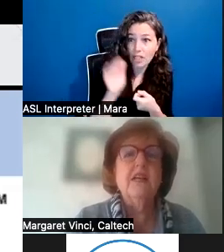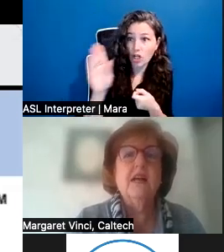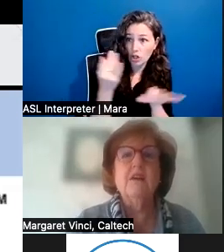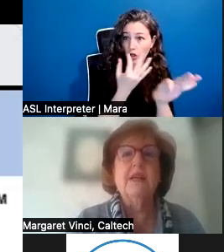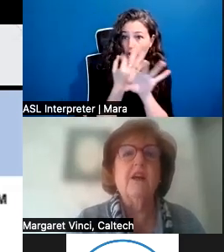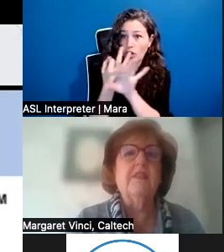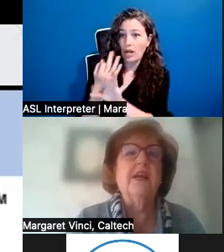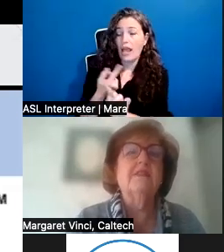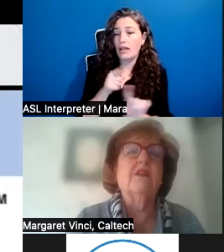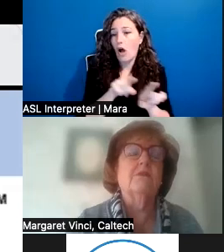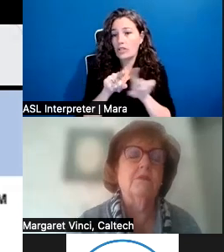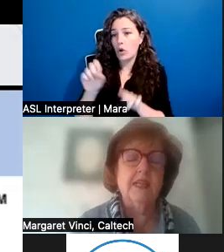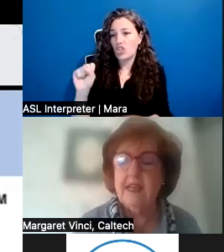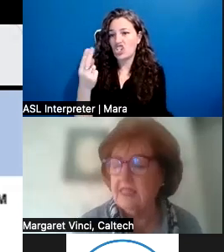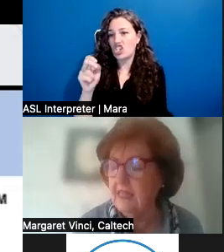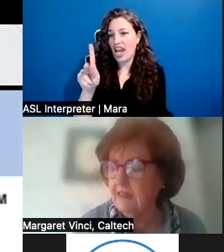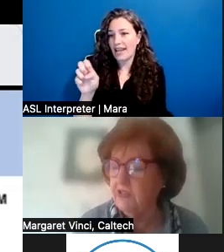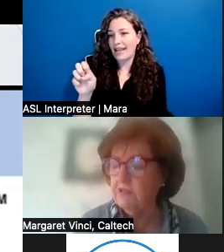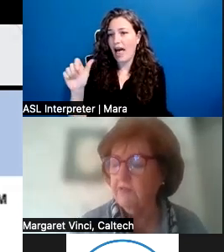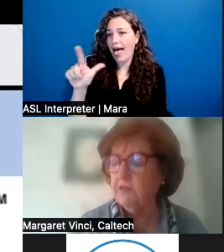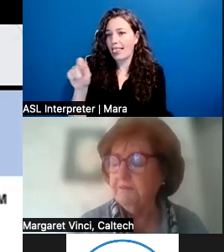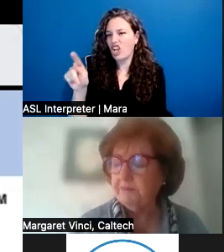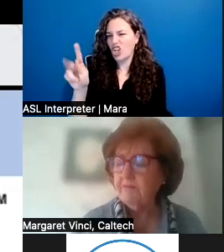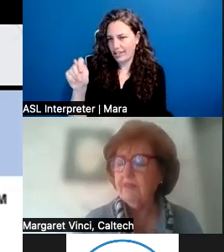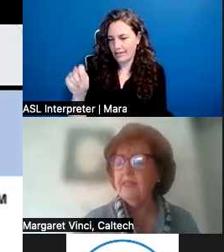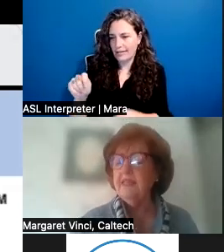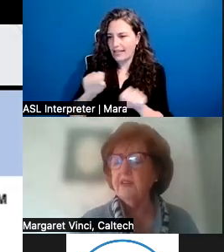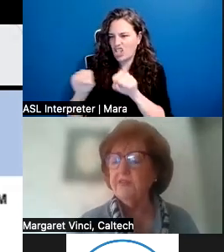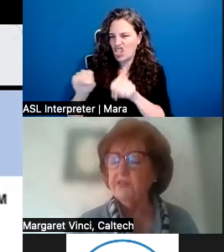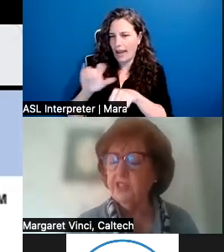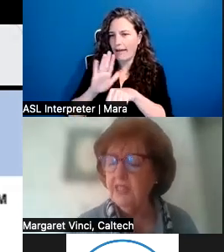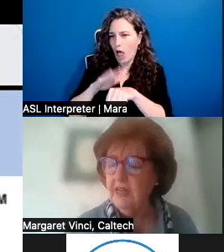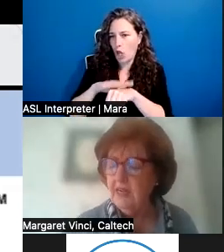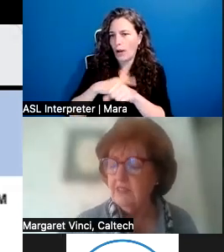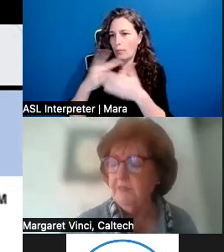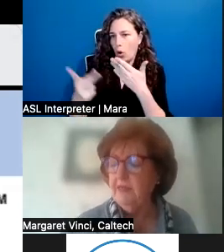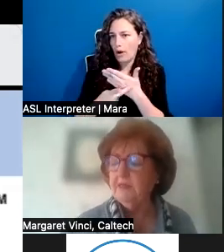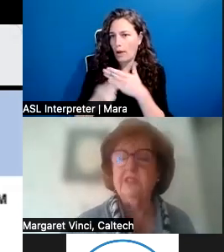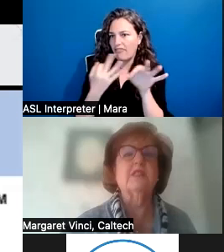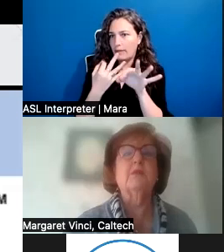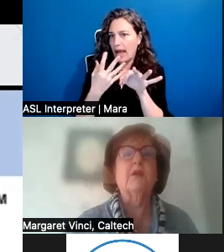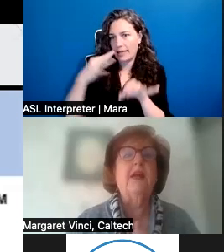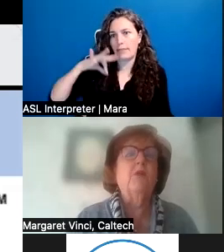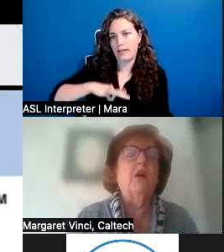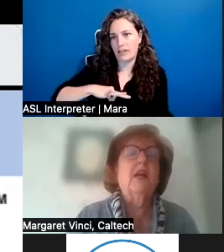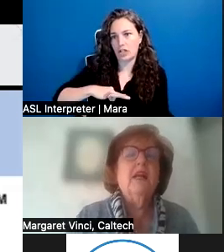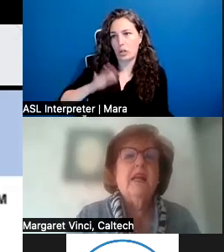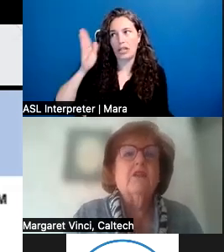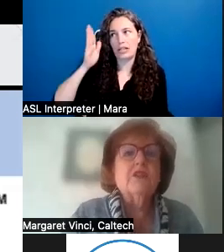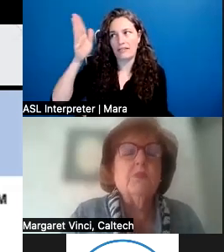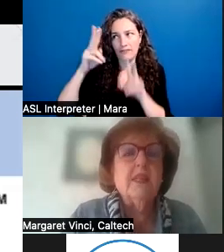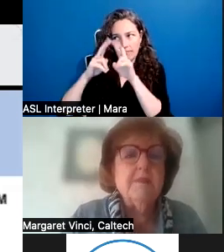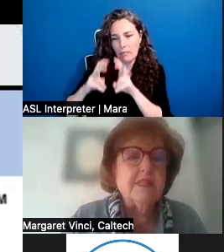Alert regarding that. So really like to connect the two of you in the near future to be able to explore that more.